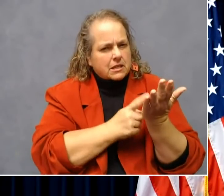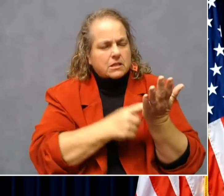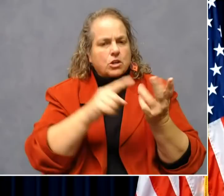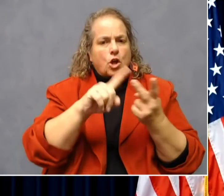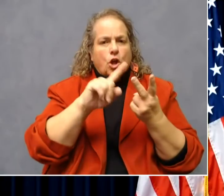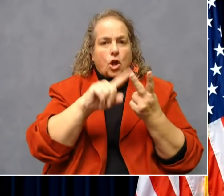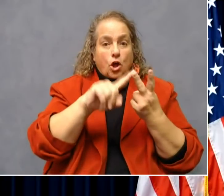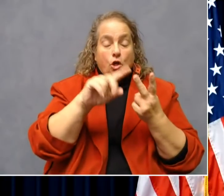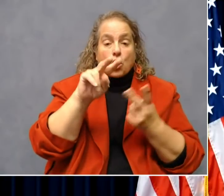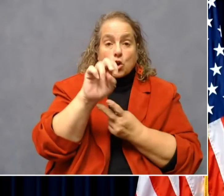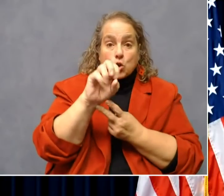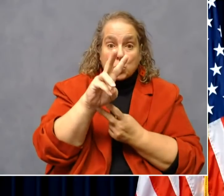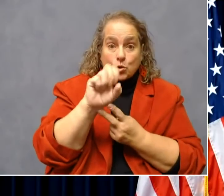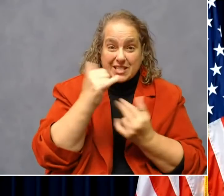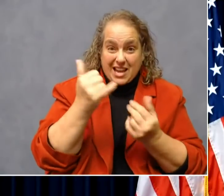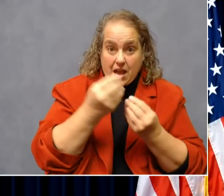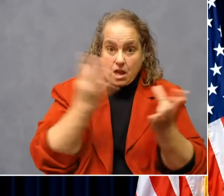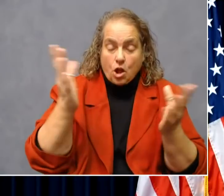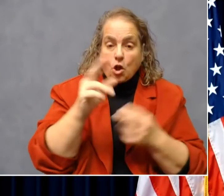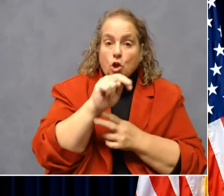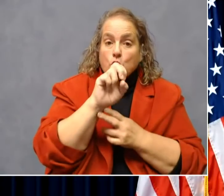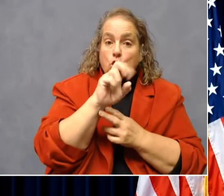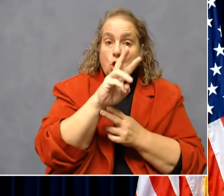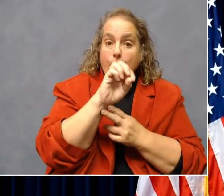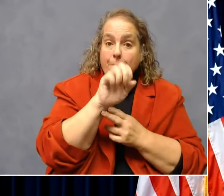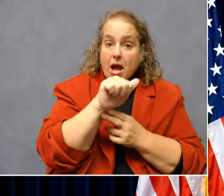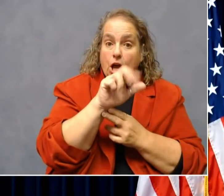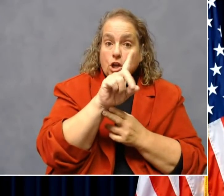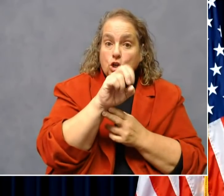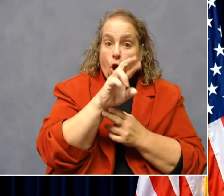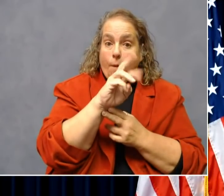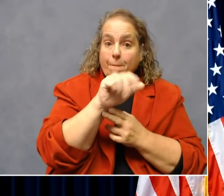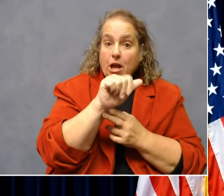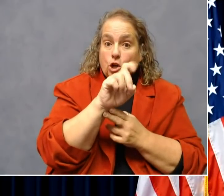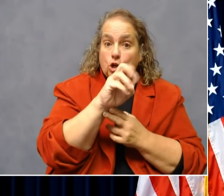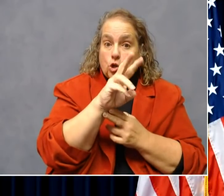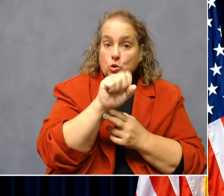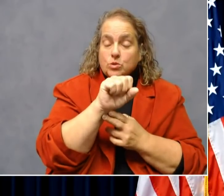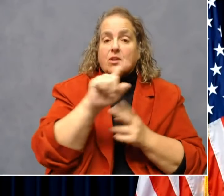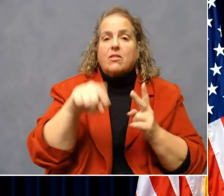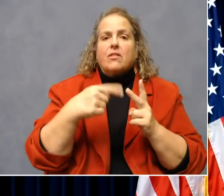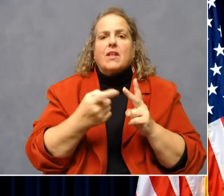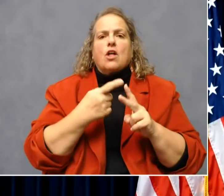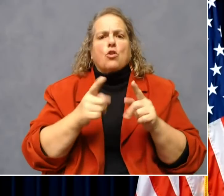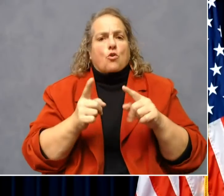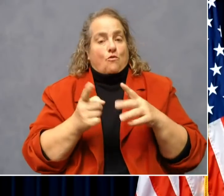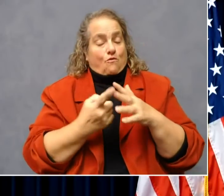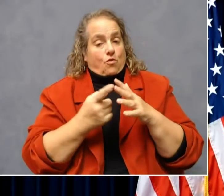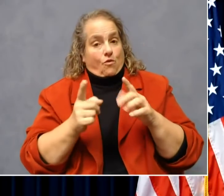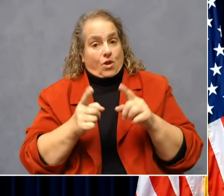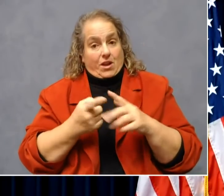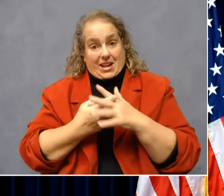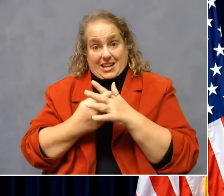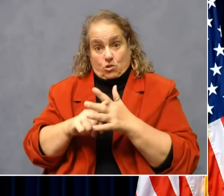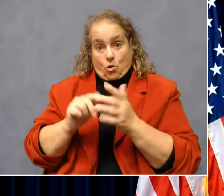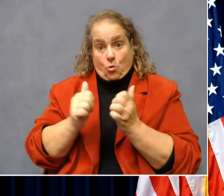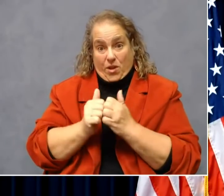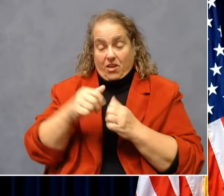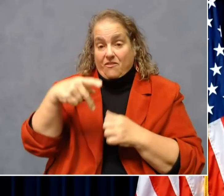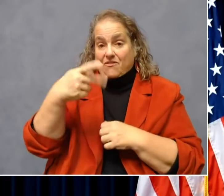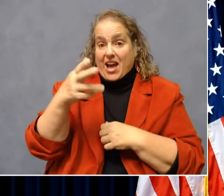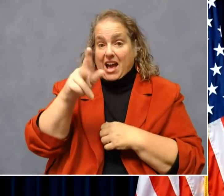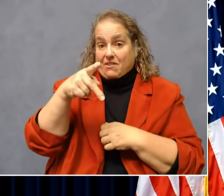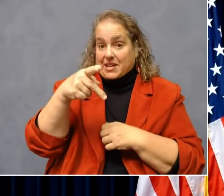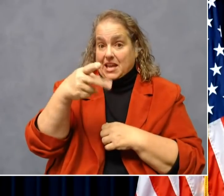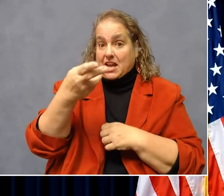about our plans with the first initial allocation from Pfizer. Then we're going to talk about a dry run that's being